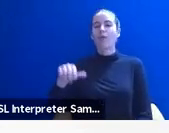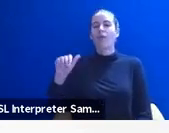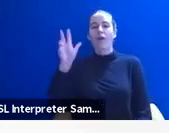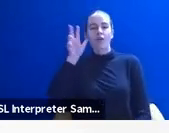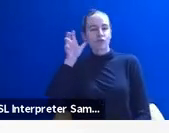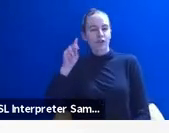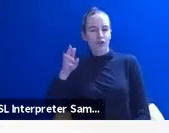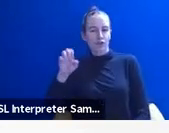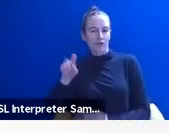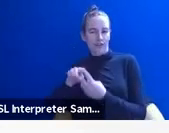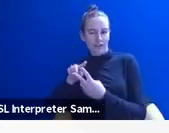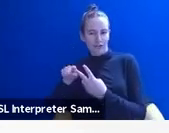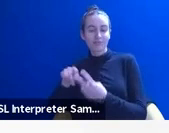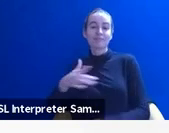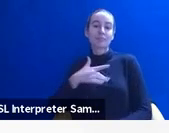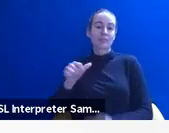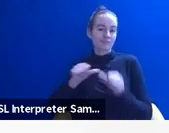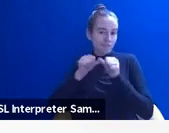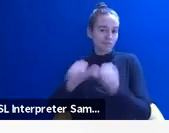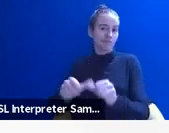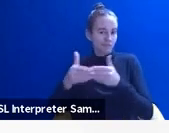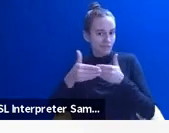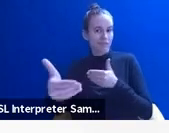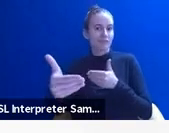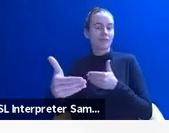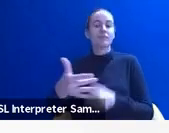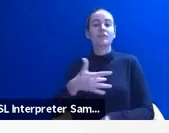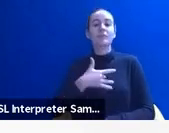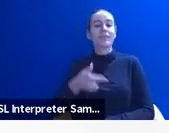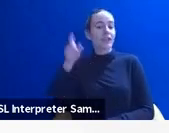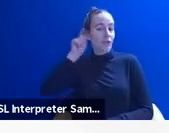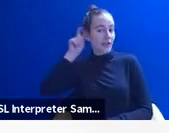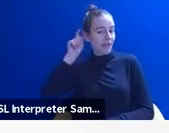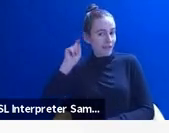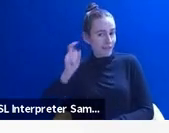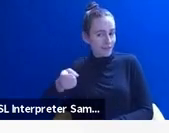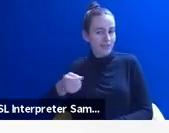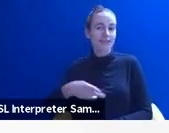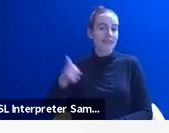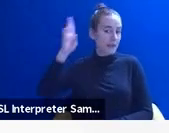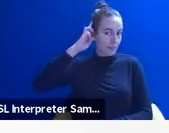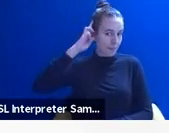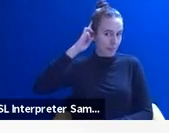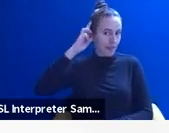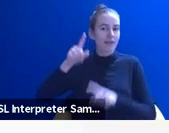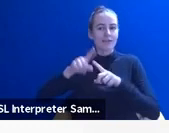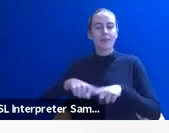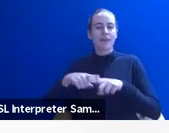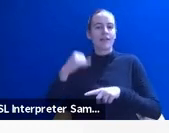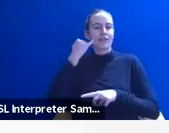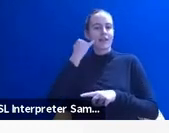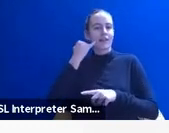hearing loss is generally permanent, and therefore it is treated with hearing aids and or a cochlear implant if the hearing loss is severe